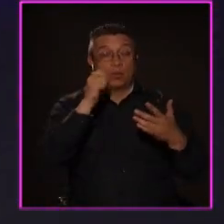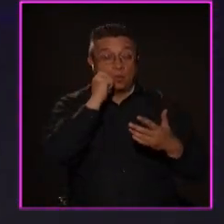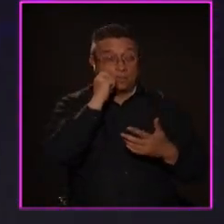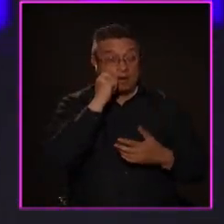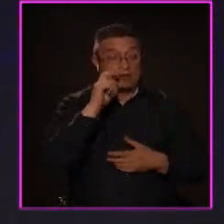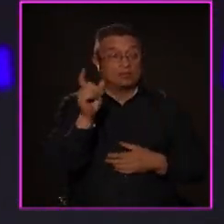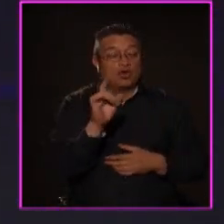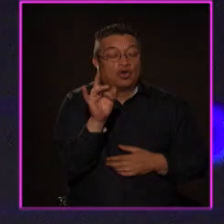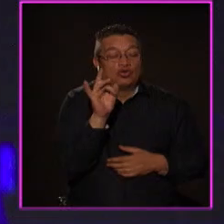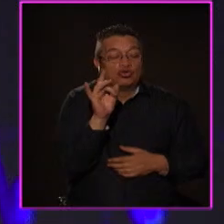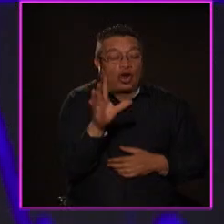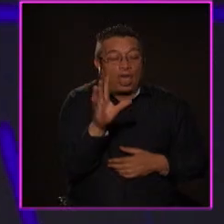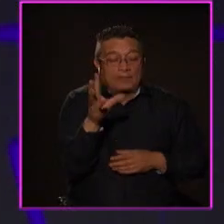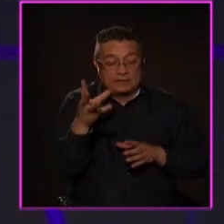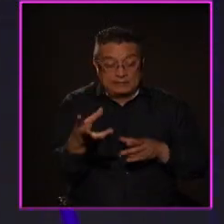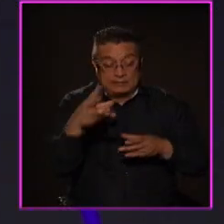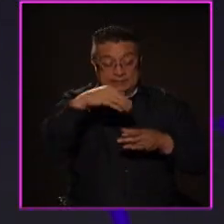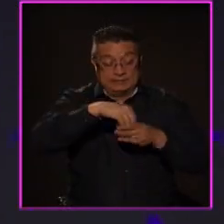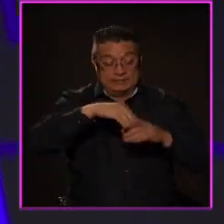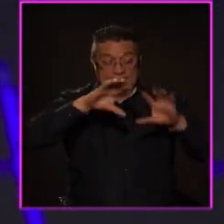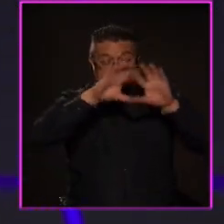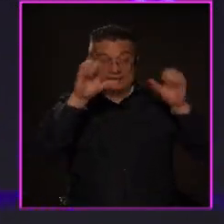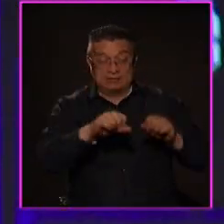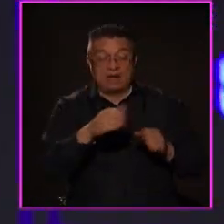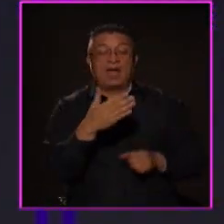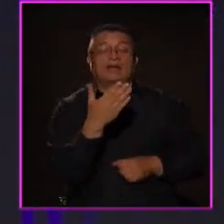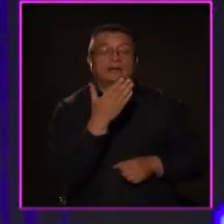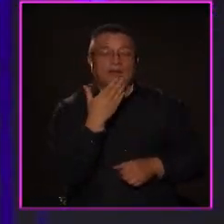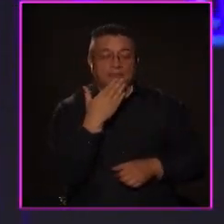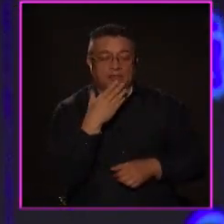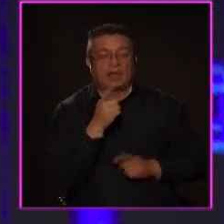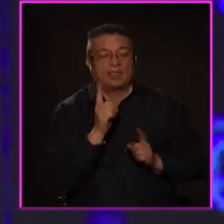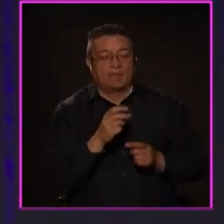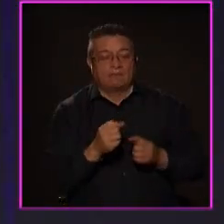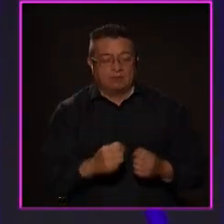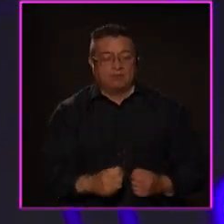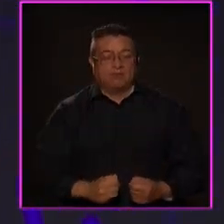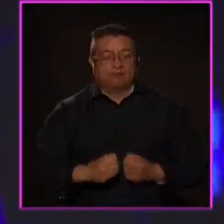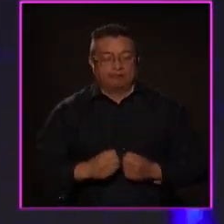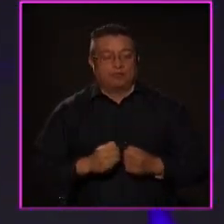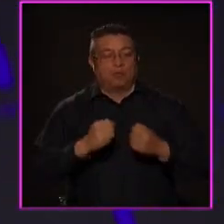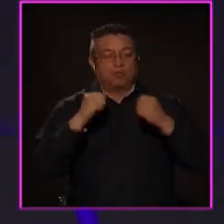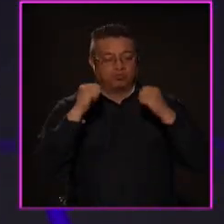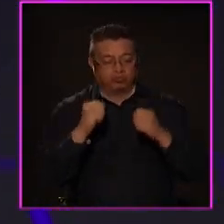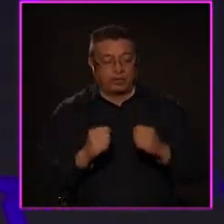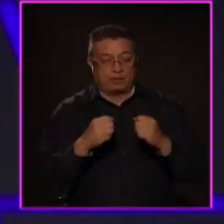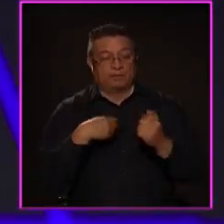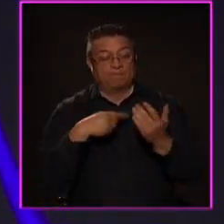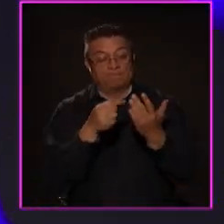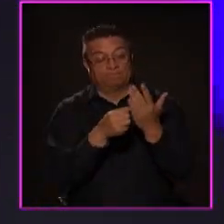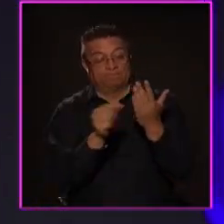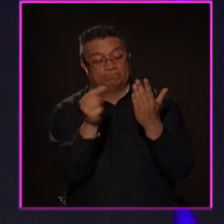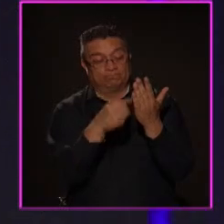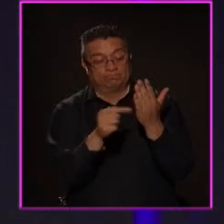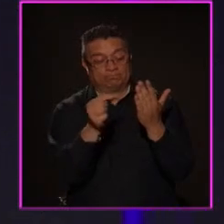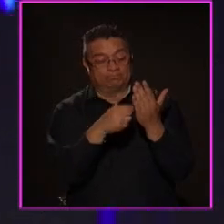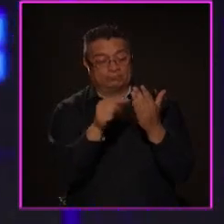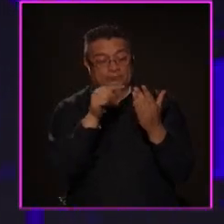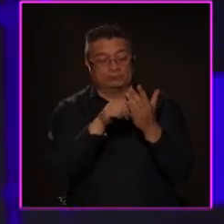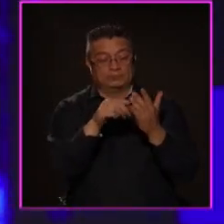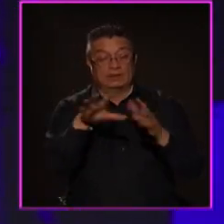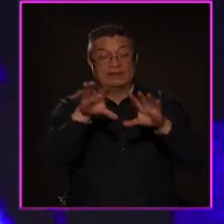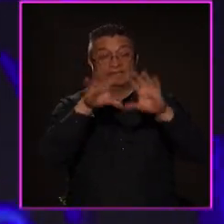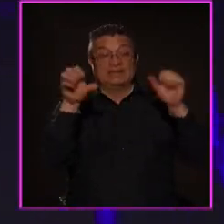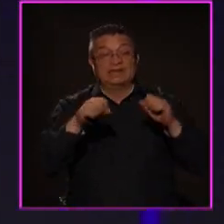actually, are capable of validating the outcomes of AI systems, and that